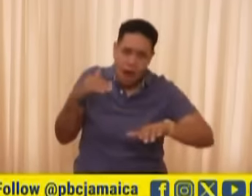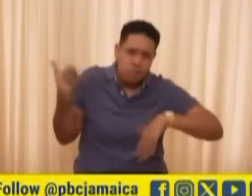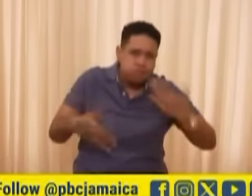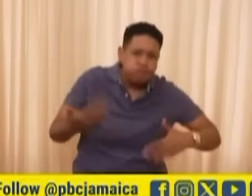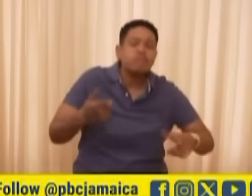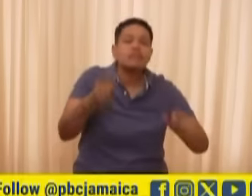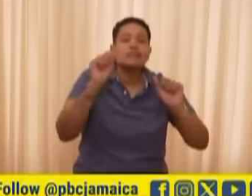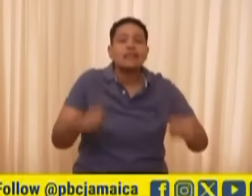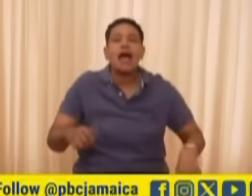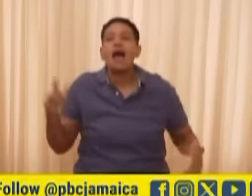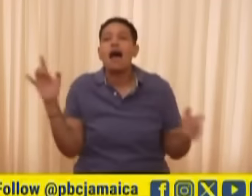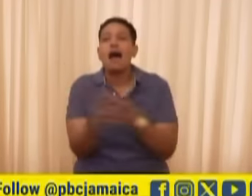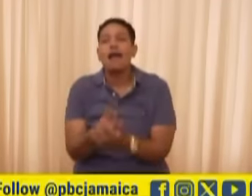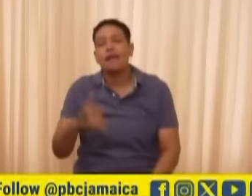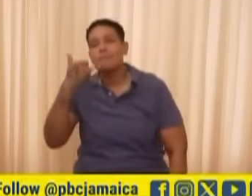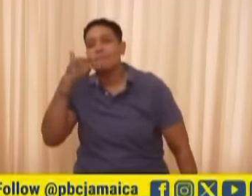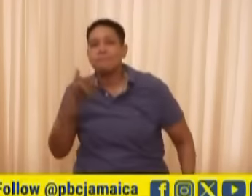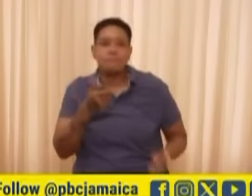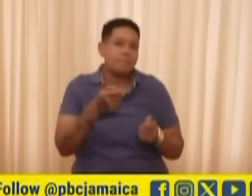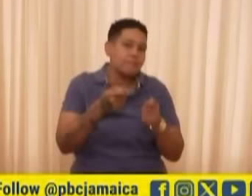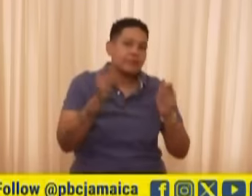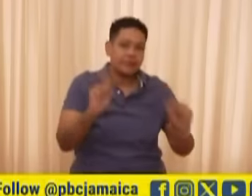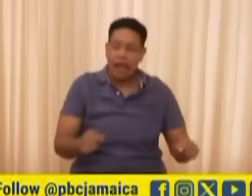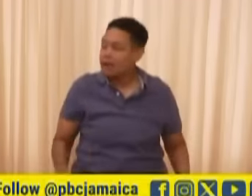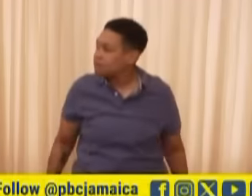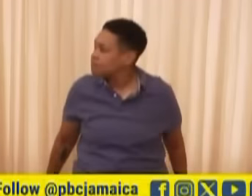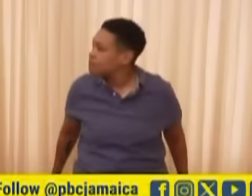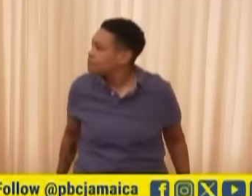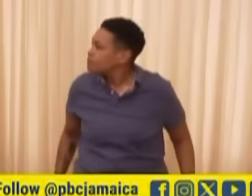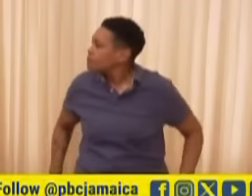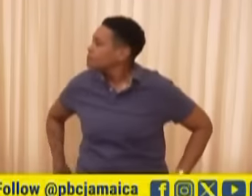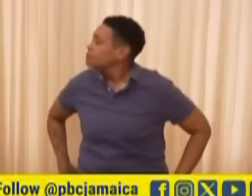to connect. Now,